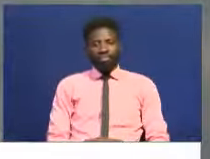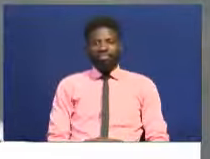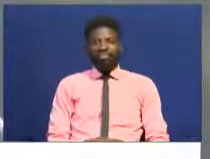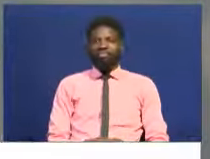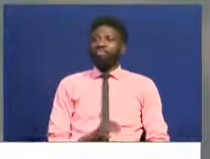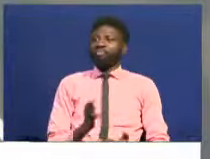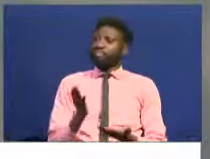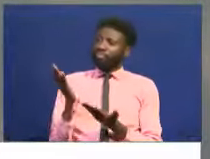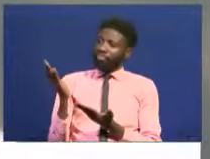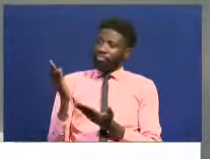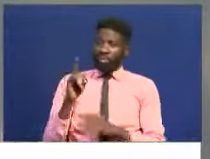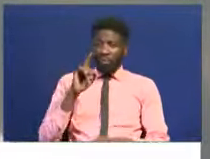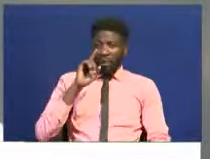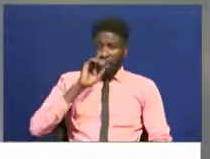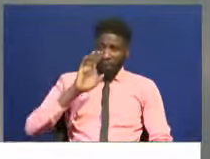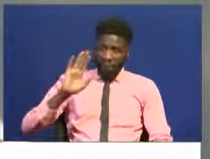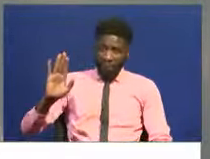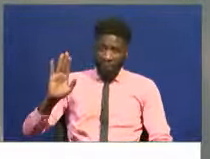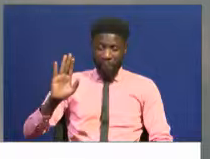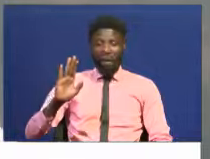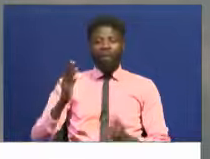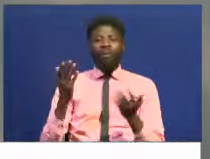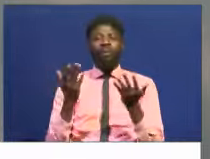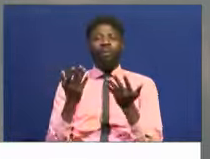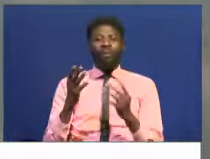From his residential home in Karen,